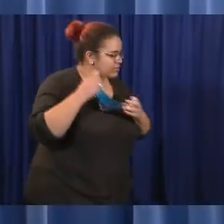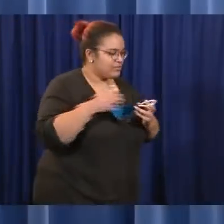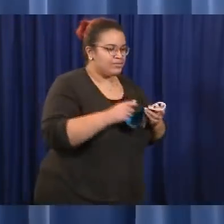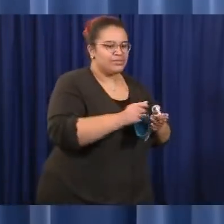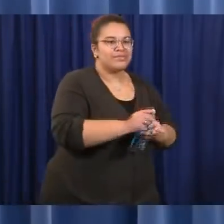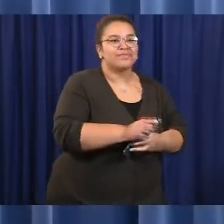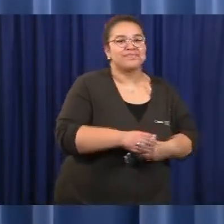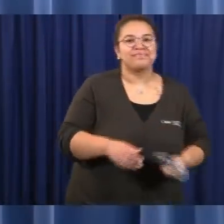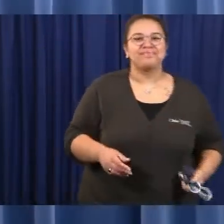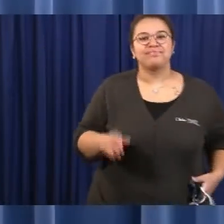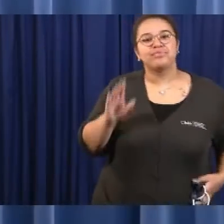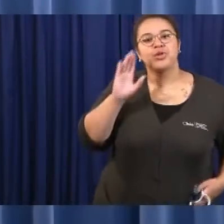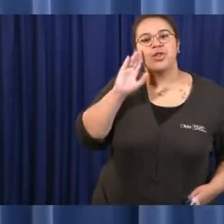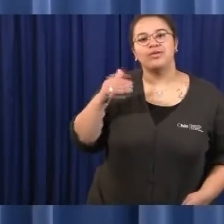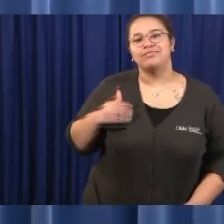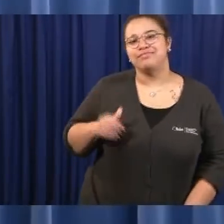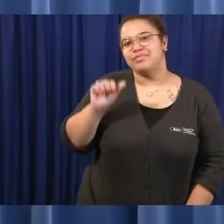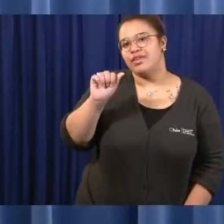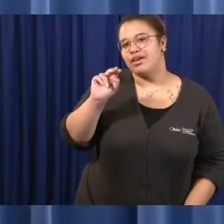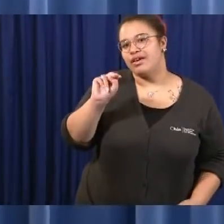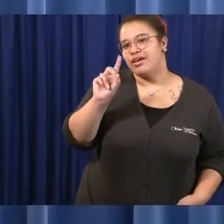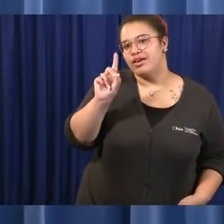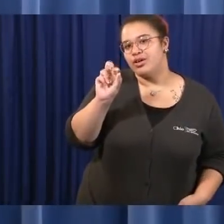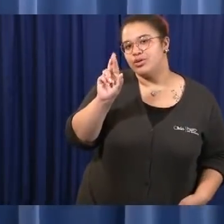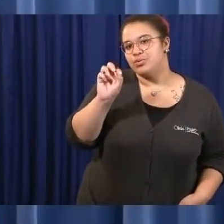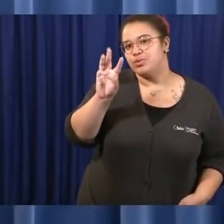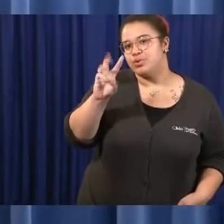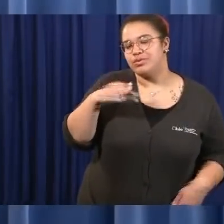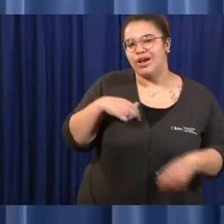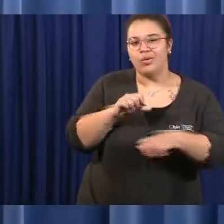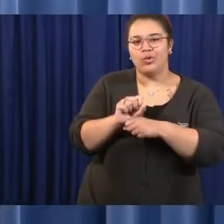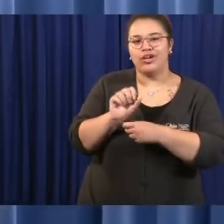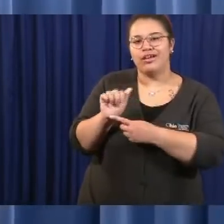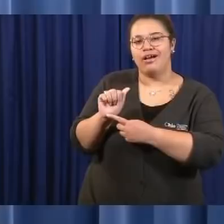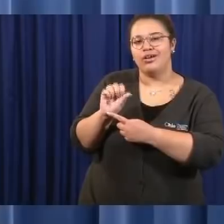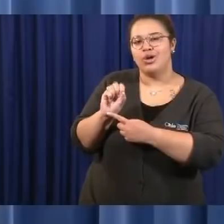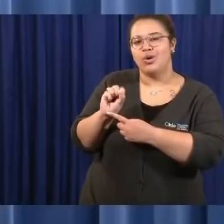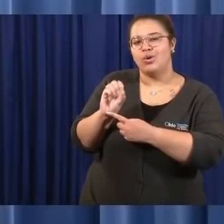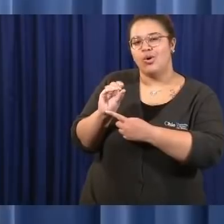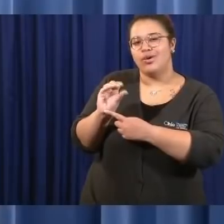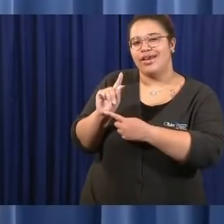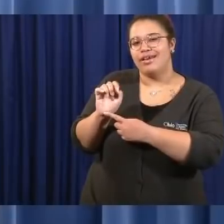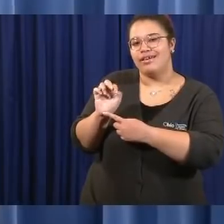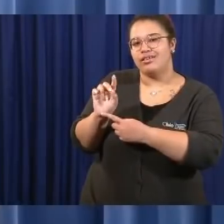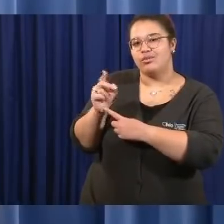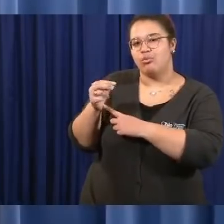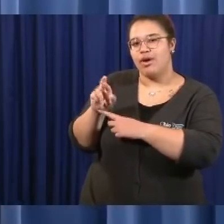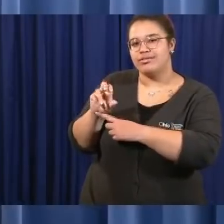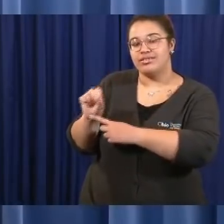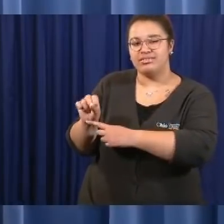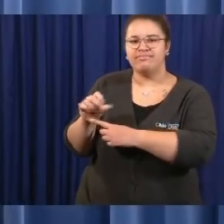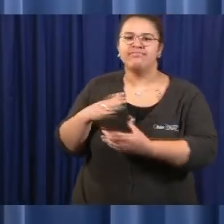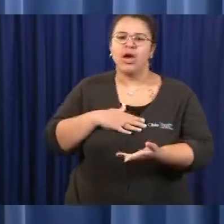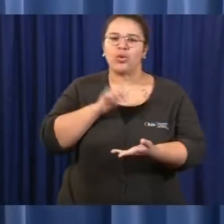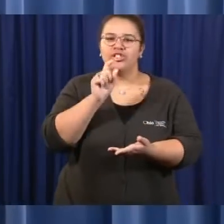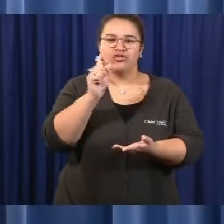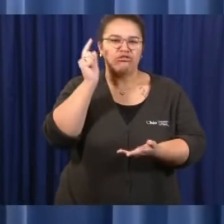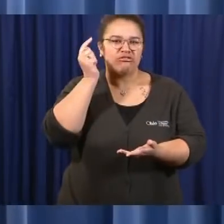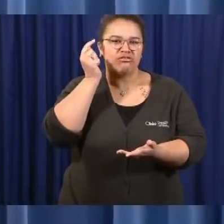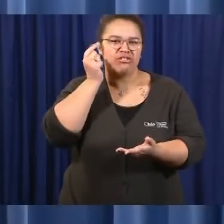Hello, it's Andrew Welsh-Huggins from the Associated Press. This question is probably for Governor DeWine and also Dr.